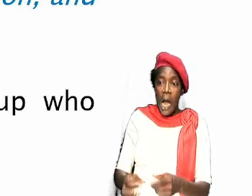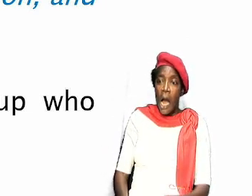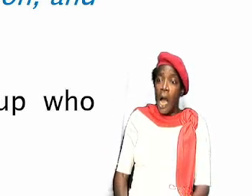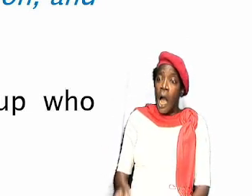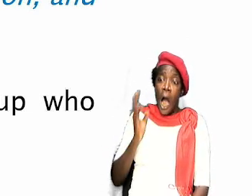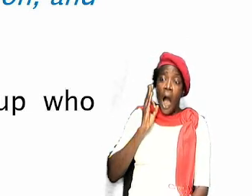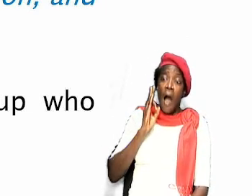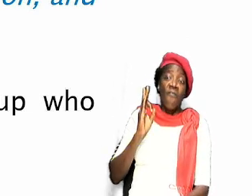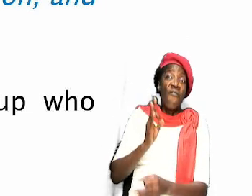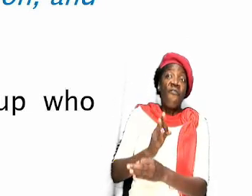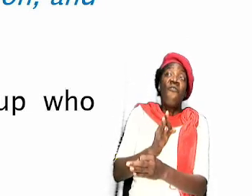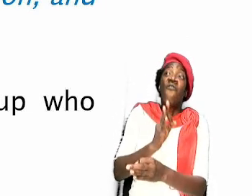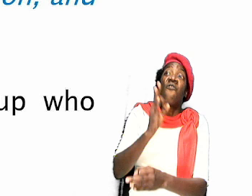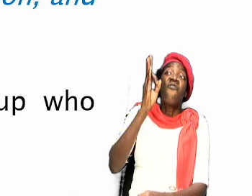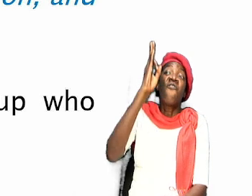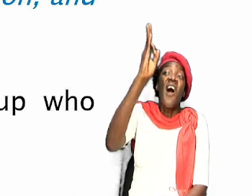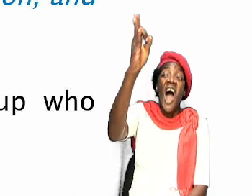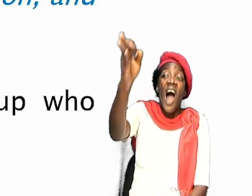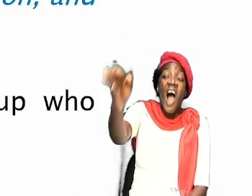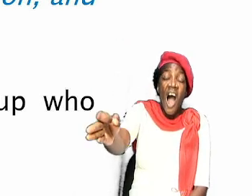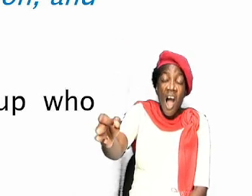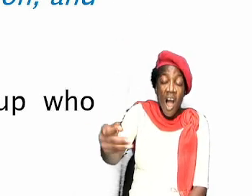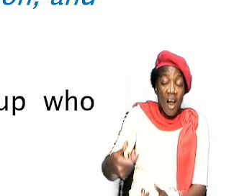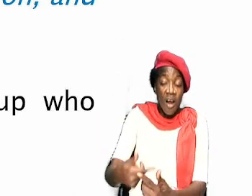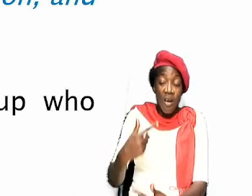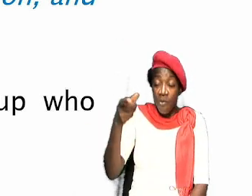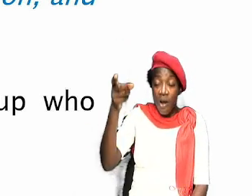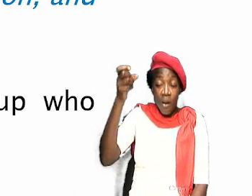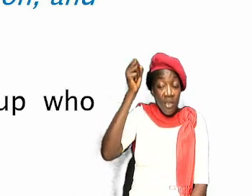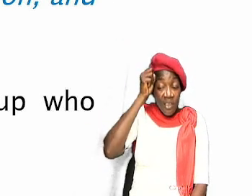Saul as possible. But that's not how God works.